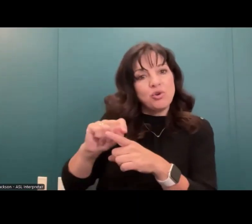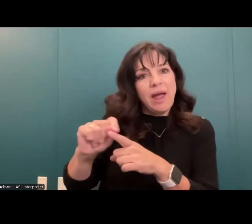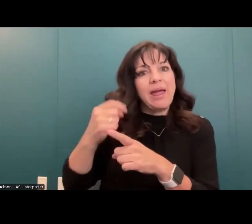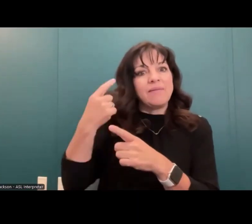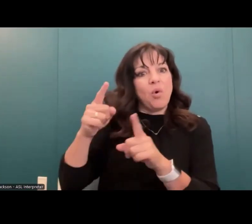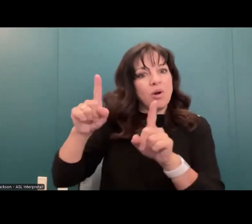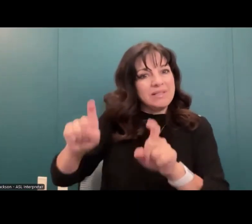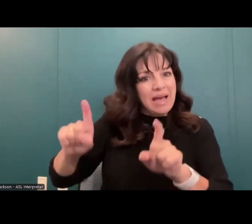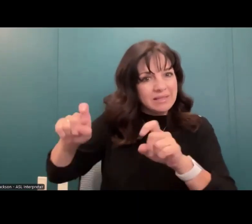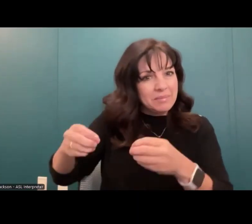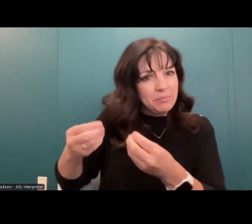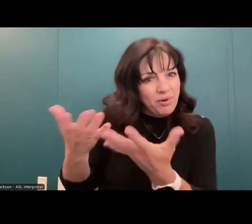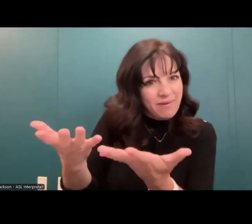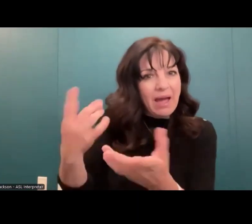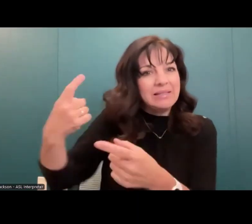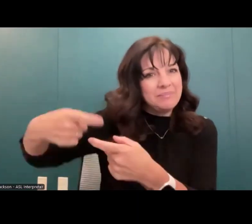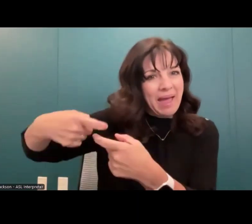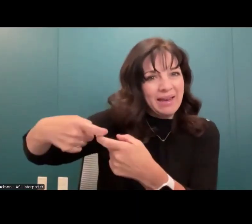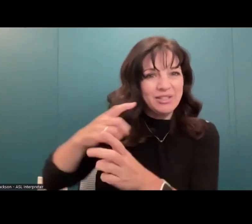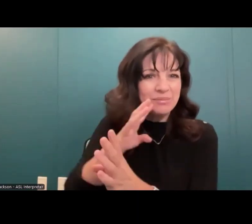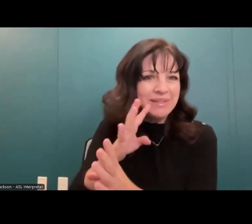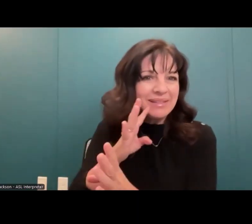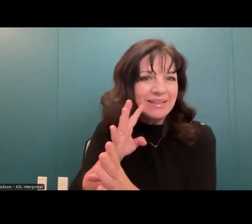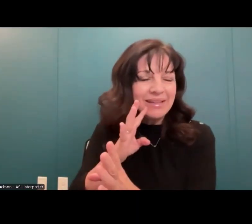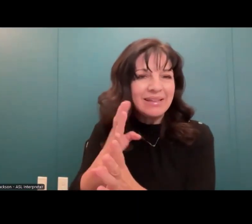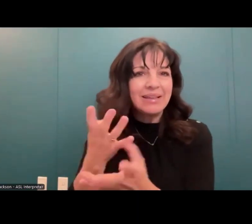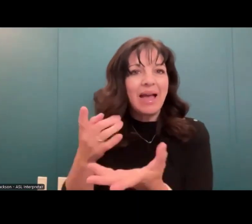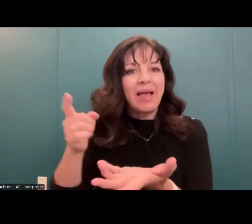assessment that are Spanish-speaking, and the need for